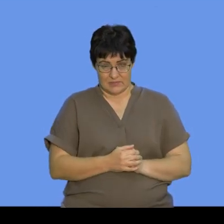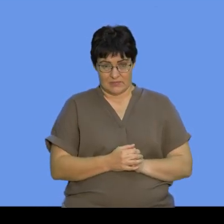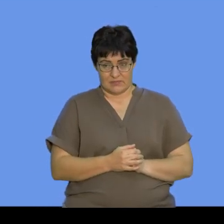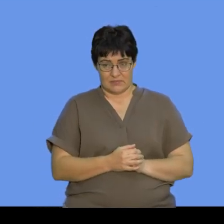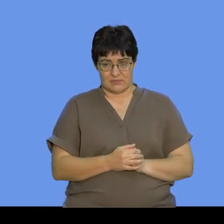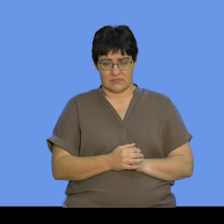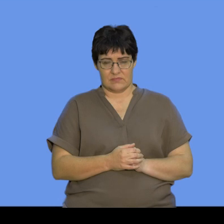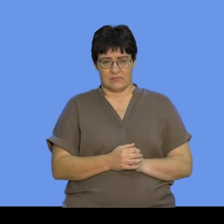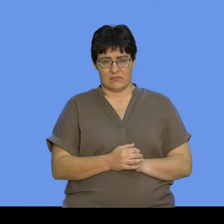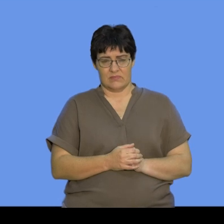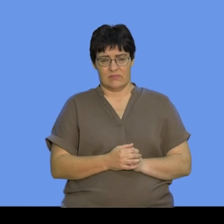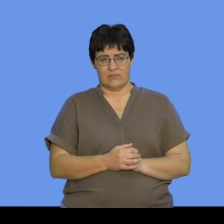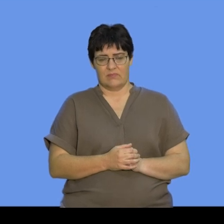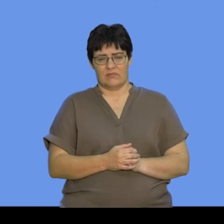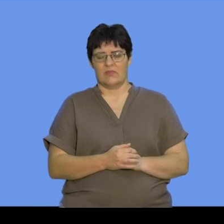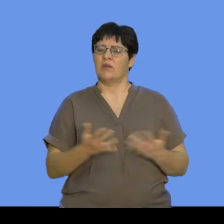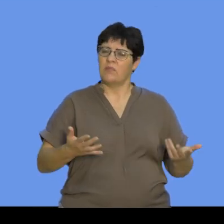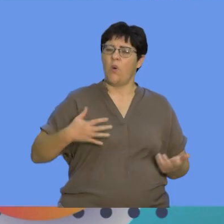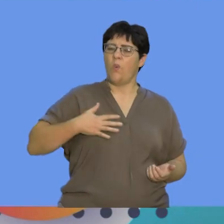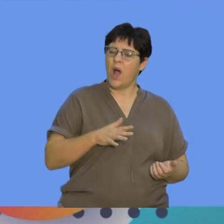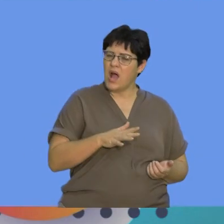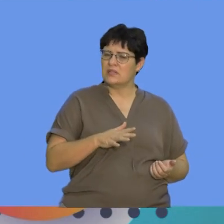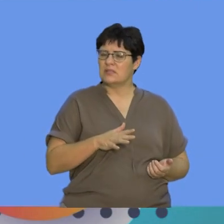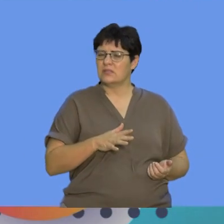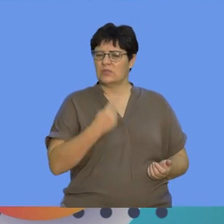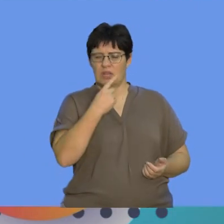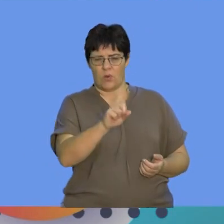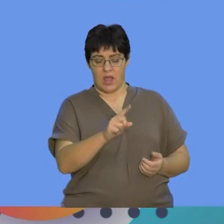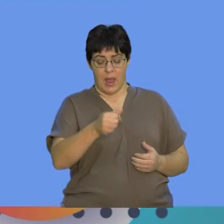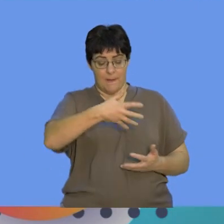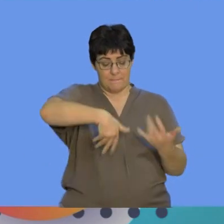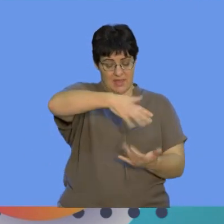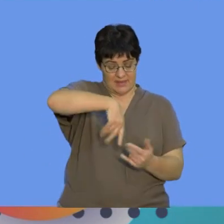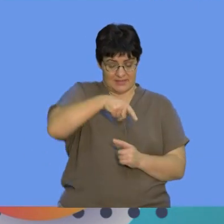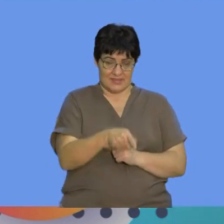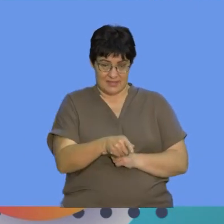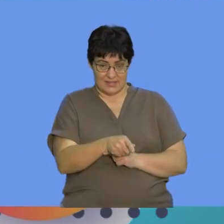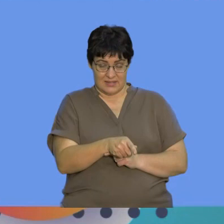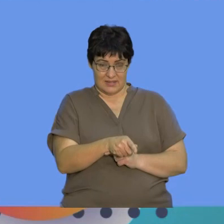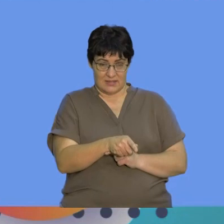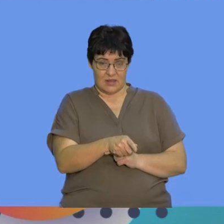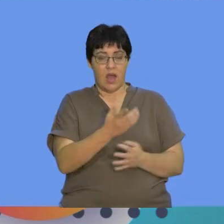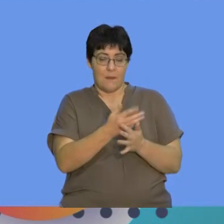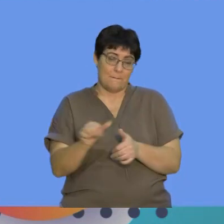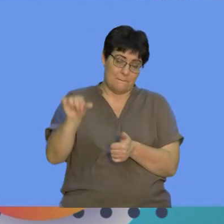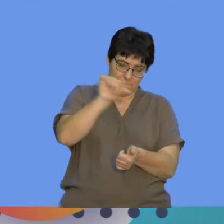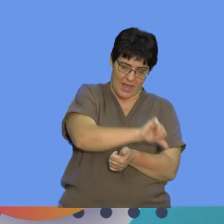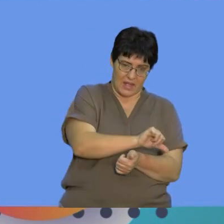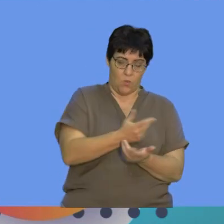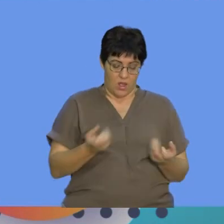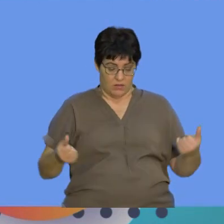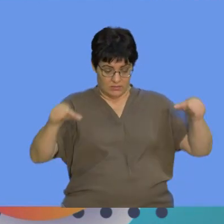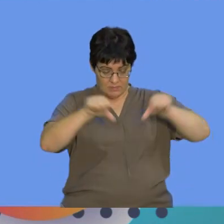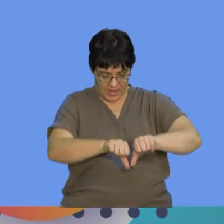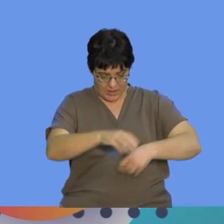the point that we're trying to make here is that within a mixture is reversible. And at some point, we are